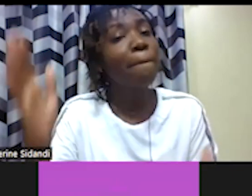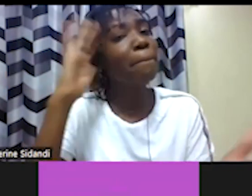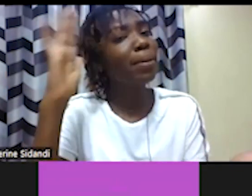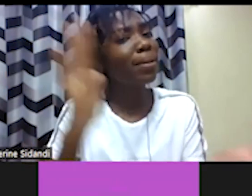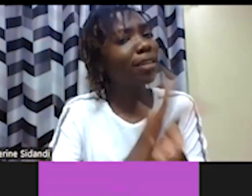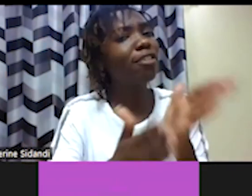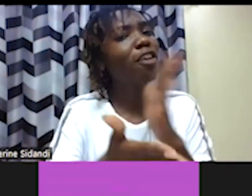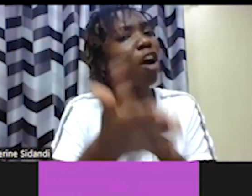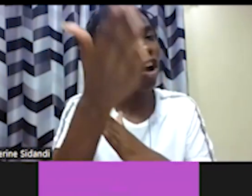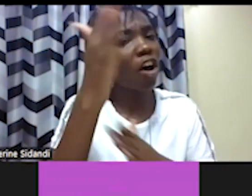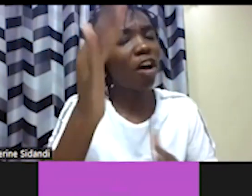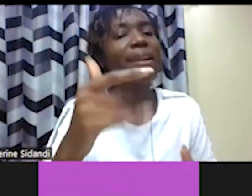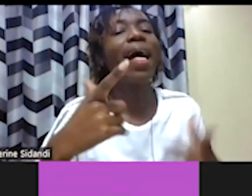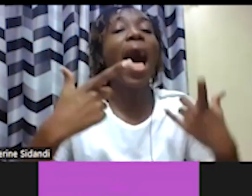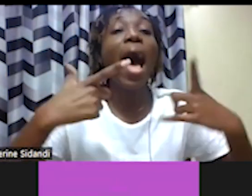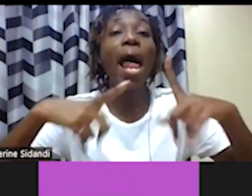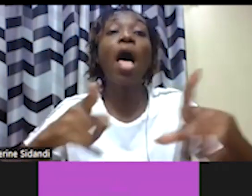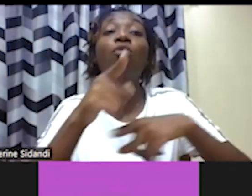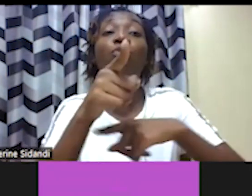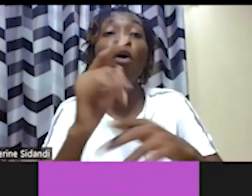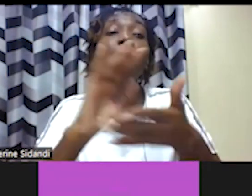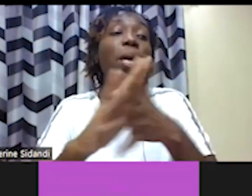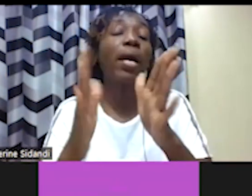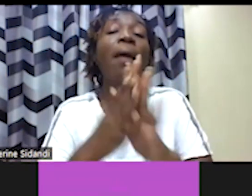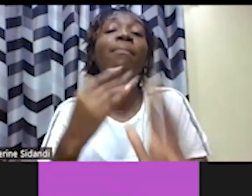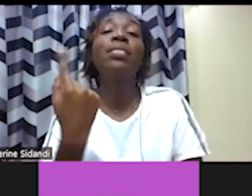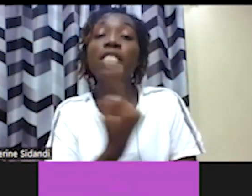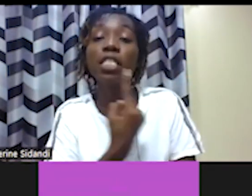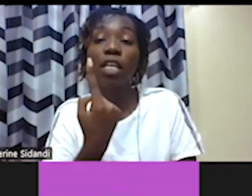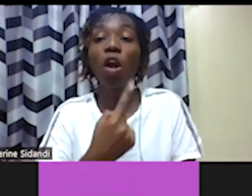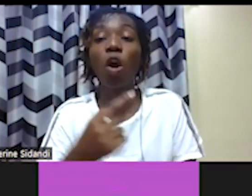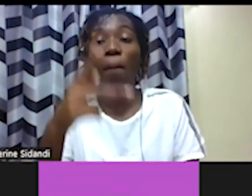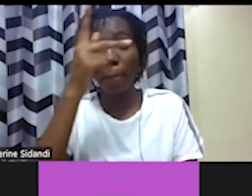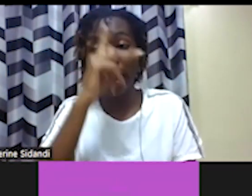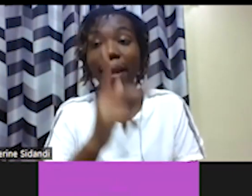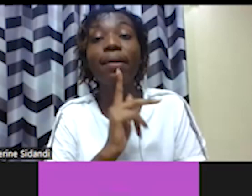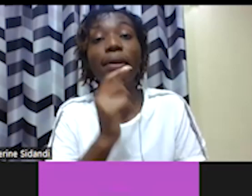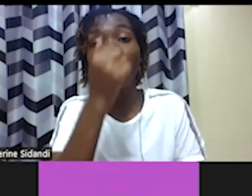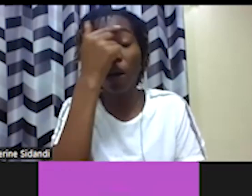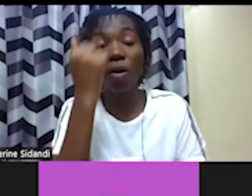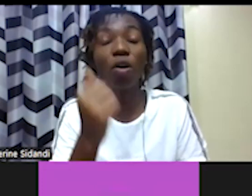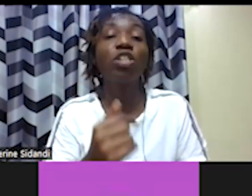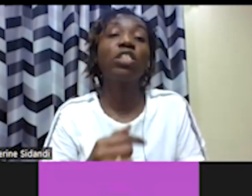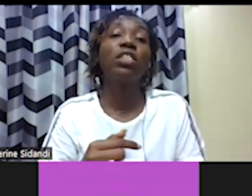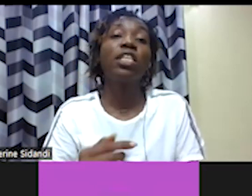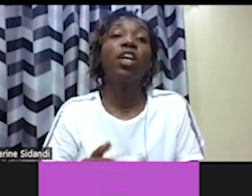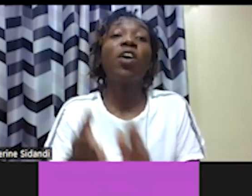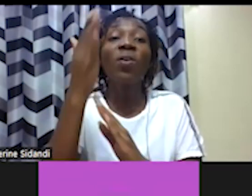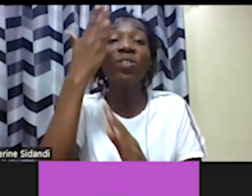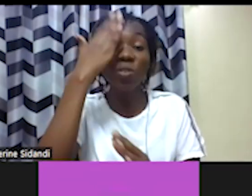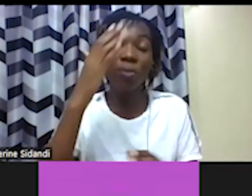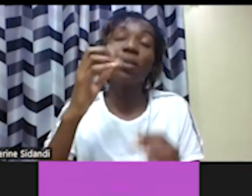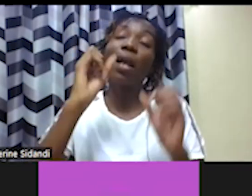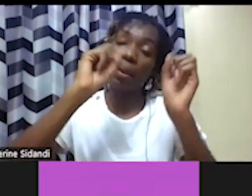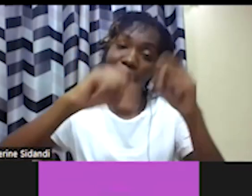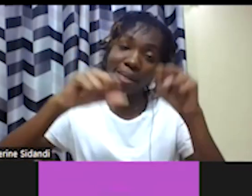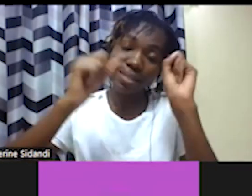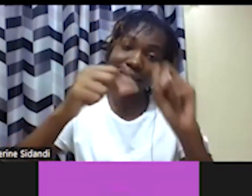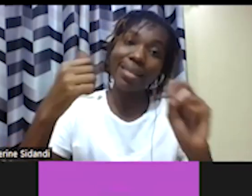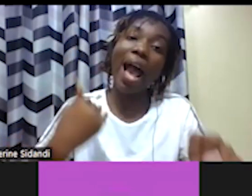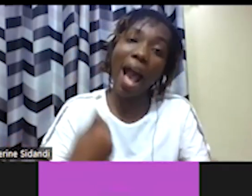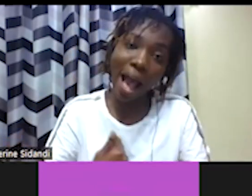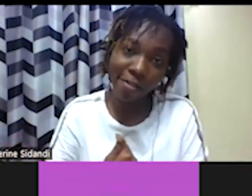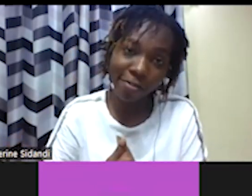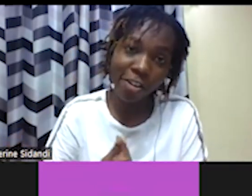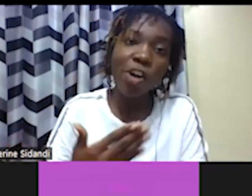has allowed you to be a single parent because he believes in your abilities.